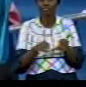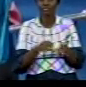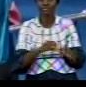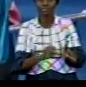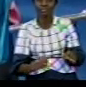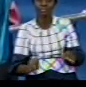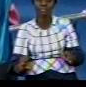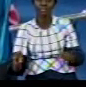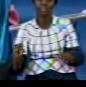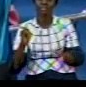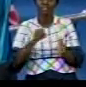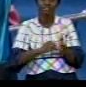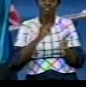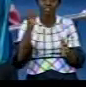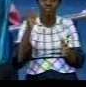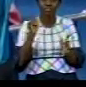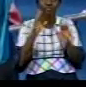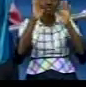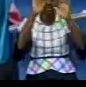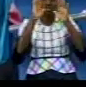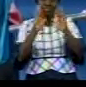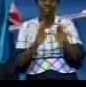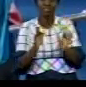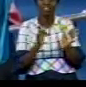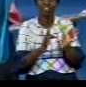my right left side here